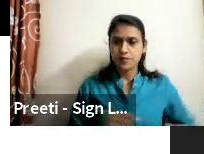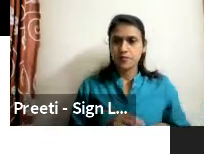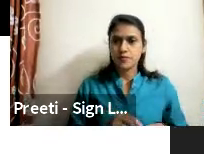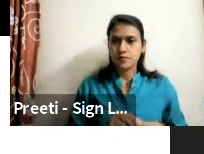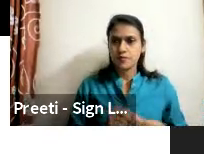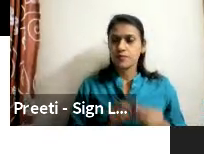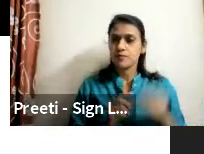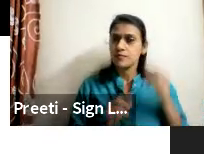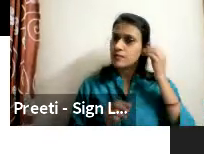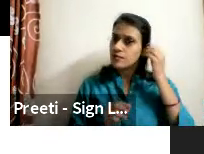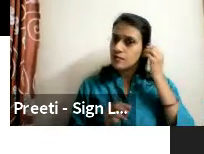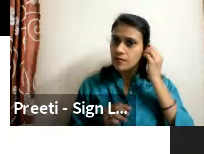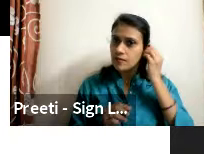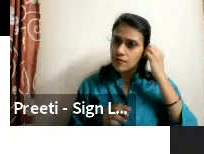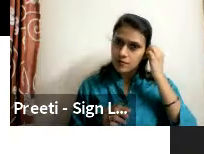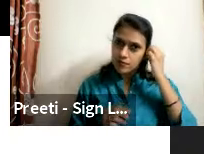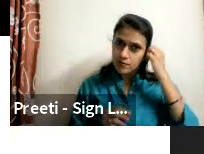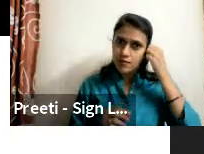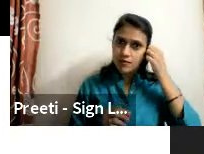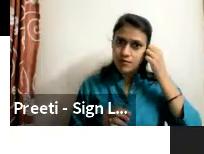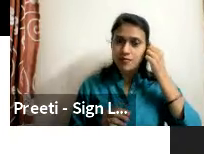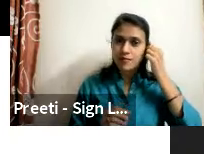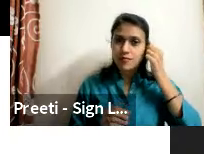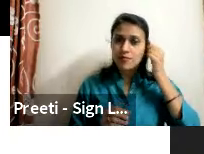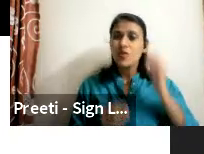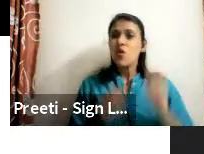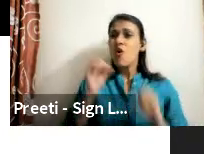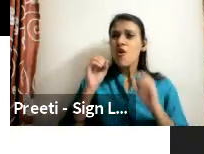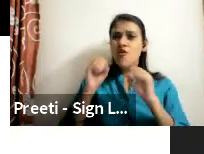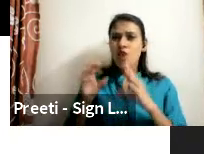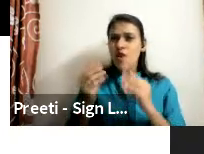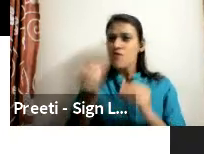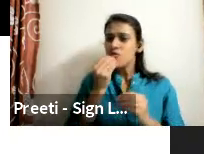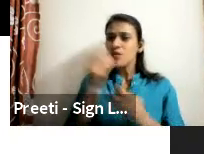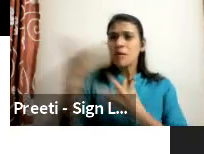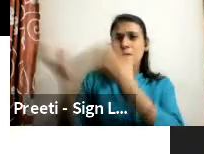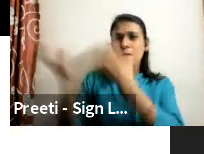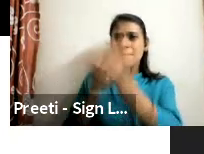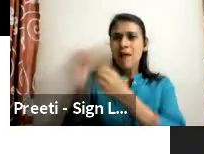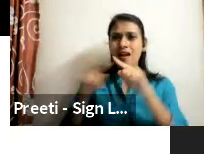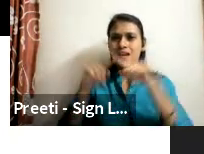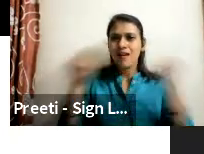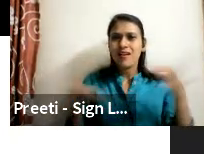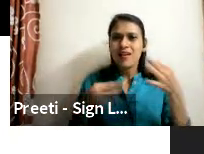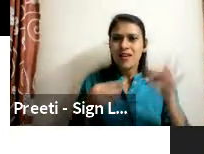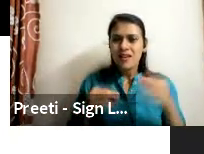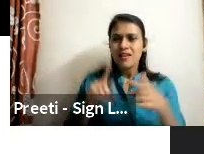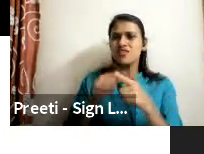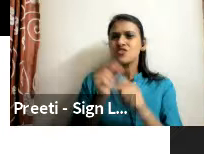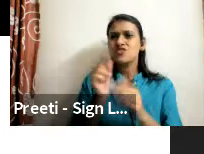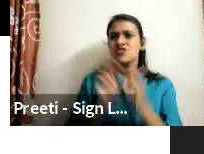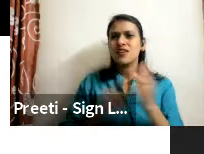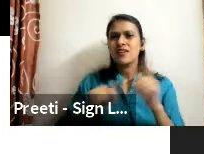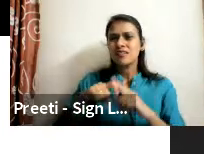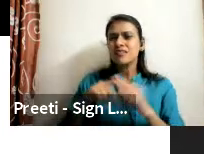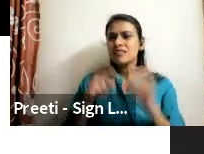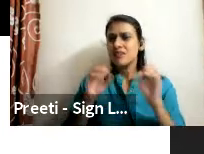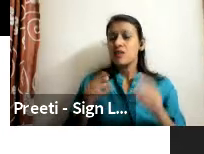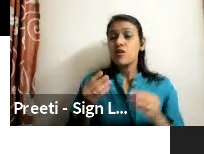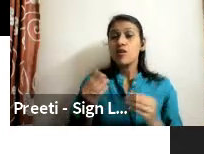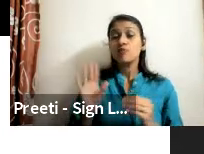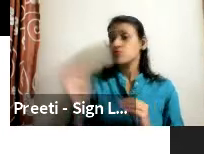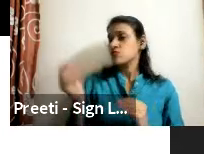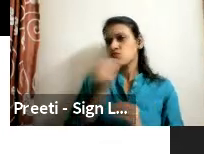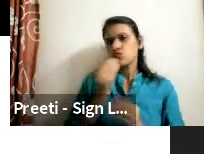Let's avoid this junk foods, even if you want to. Our food should be high in protein and should